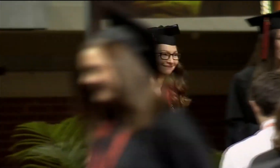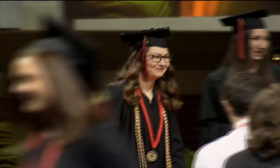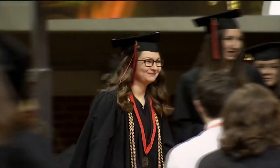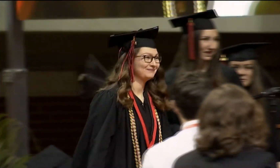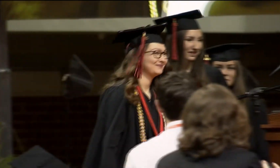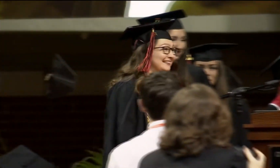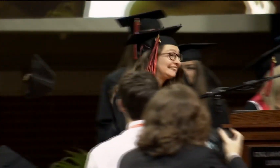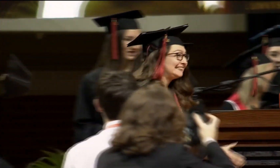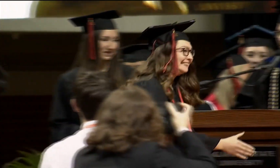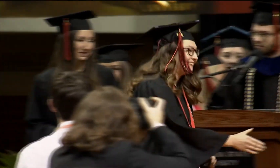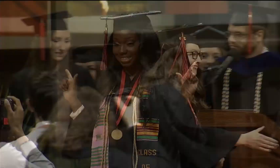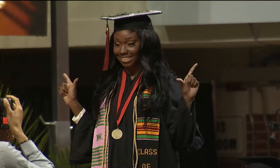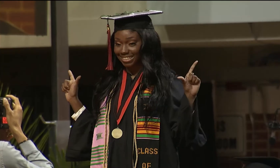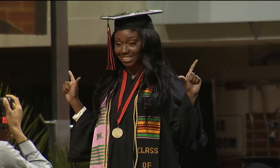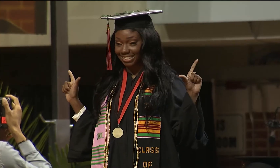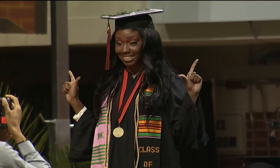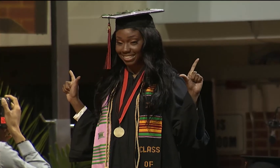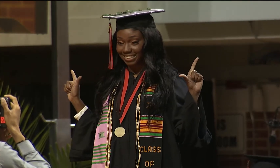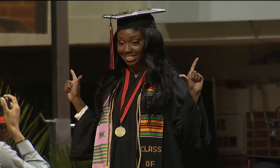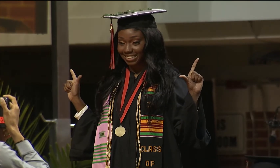Michelle Elkins.